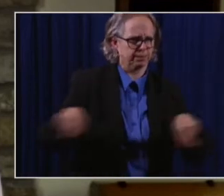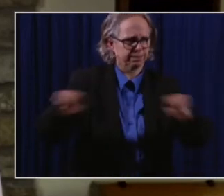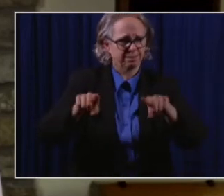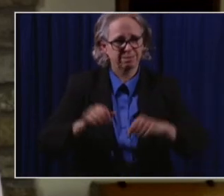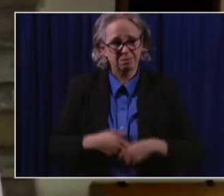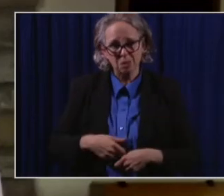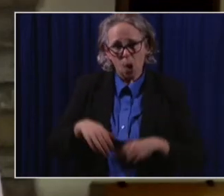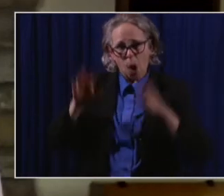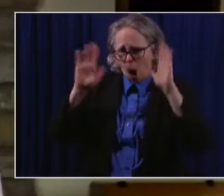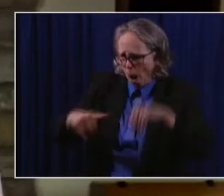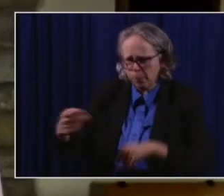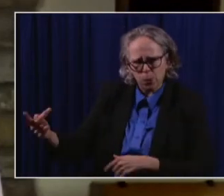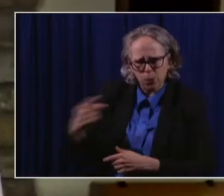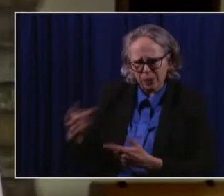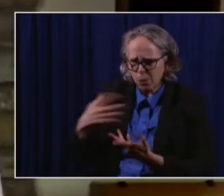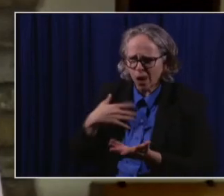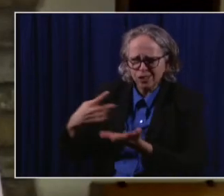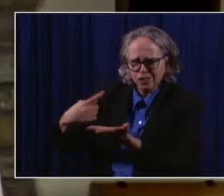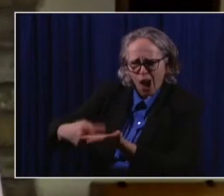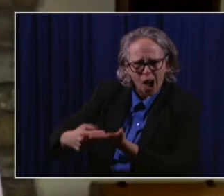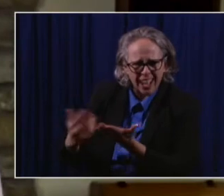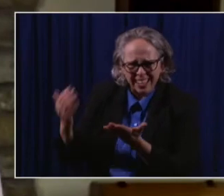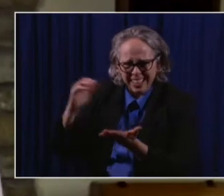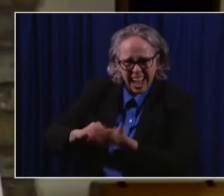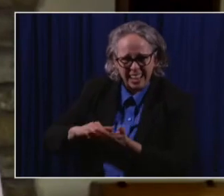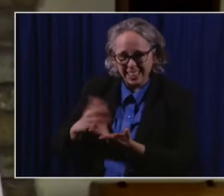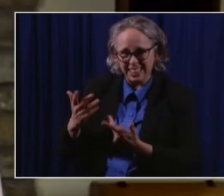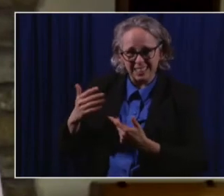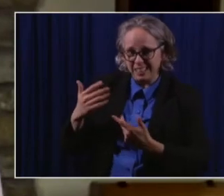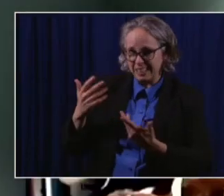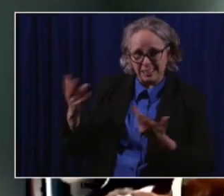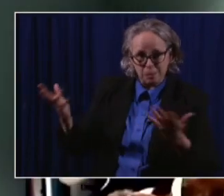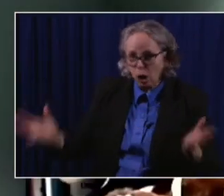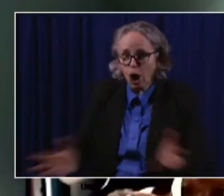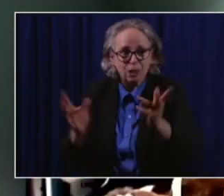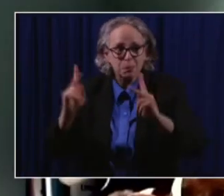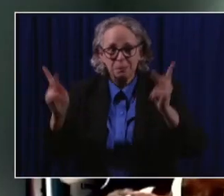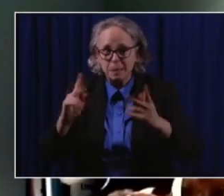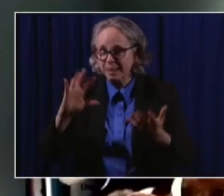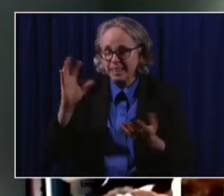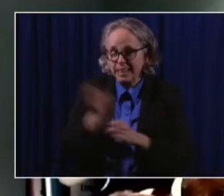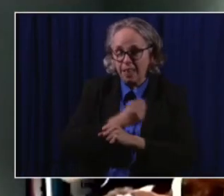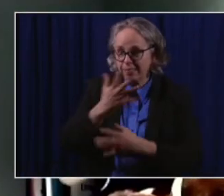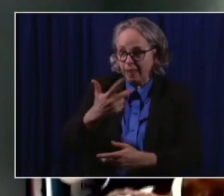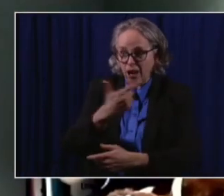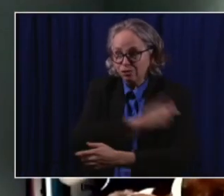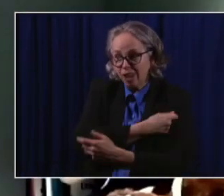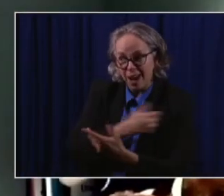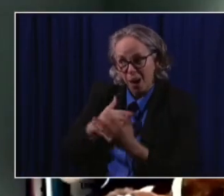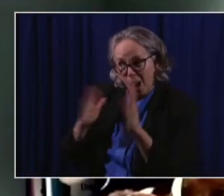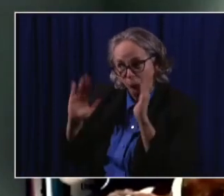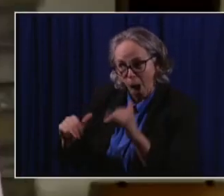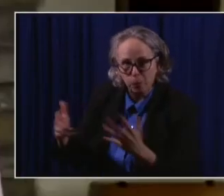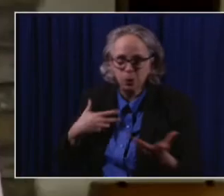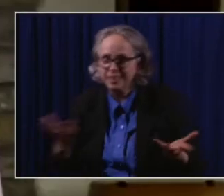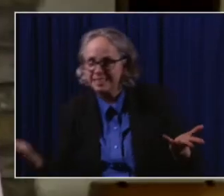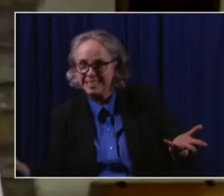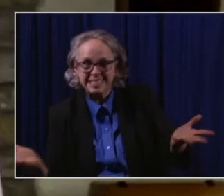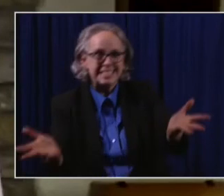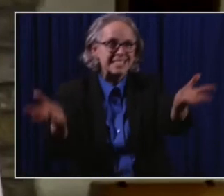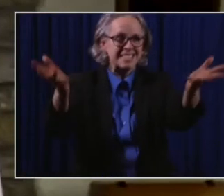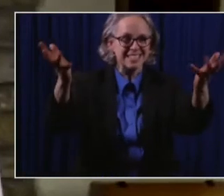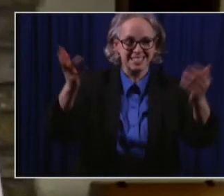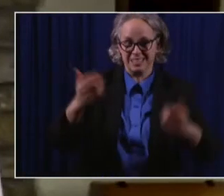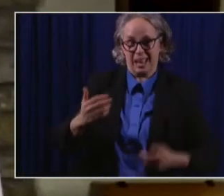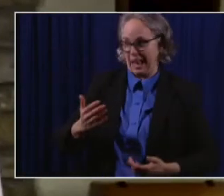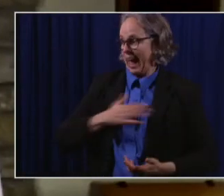about, encouraging people to get their shots and yes. get the immunization. So that'll be that'll be a much